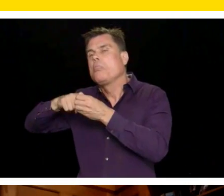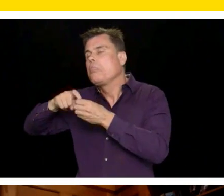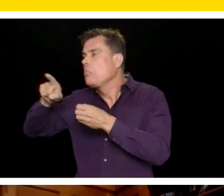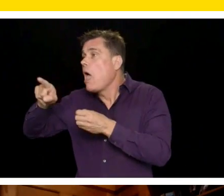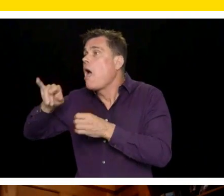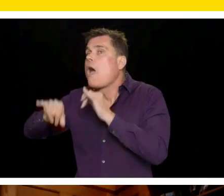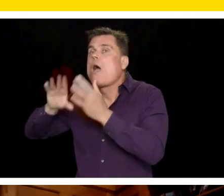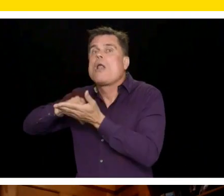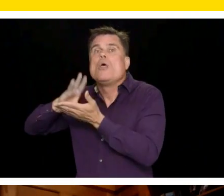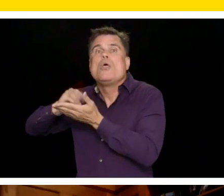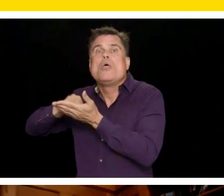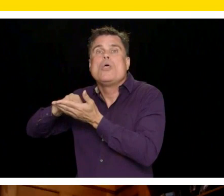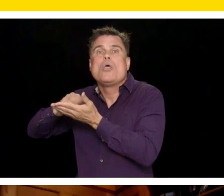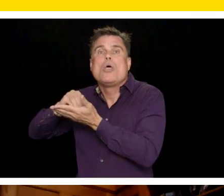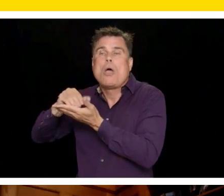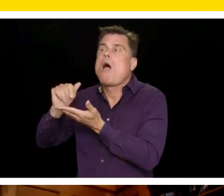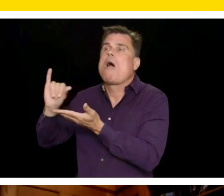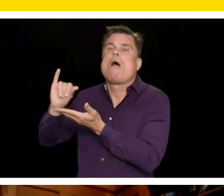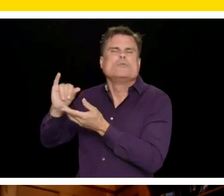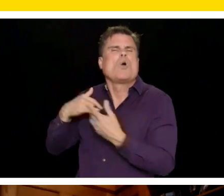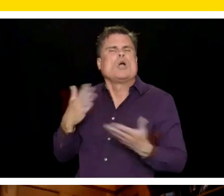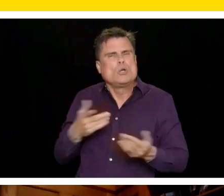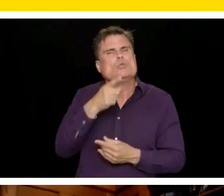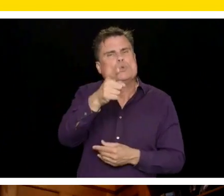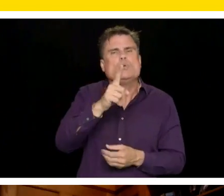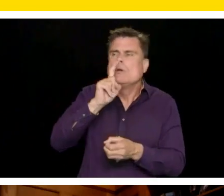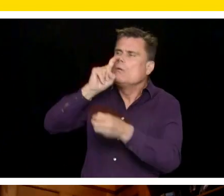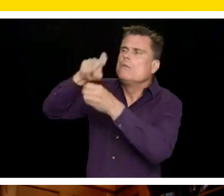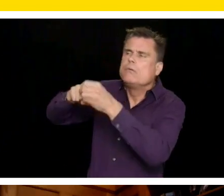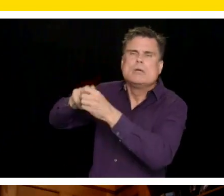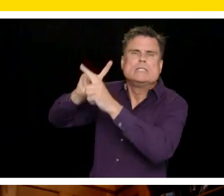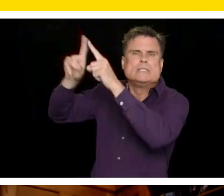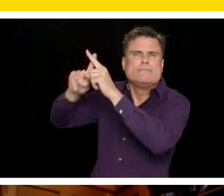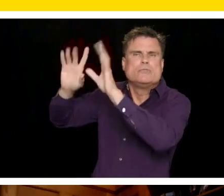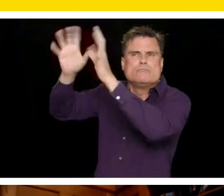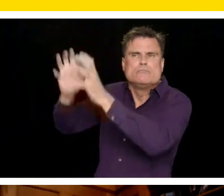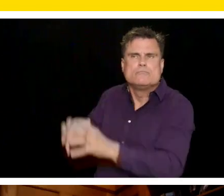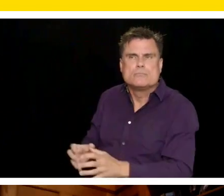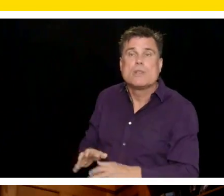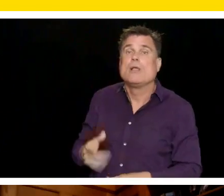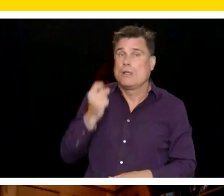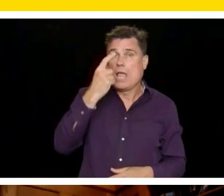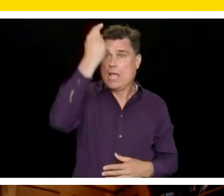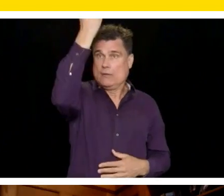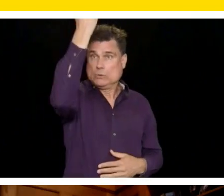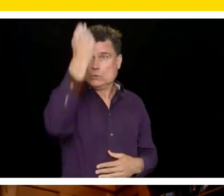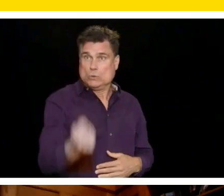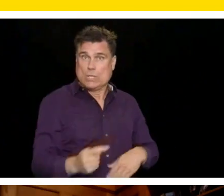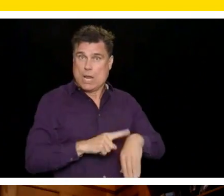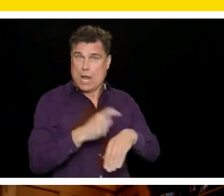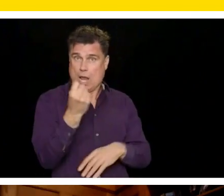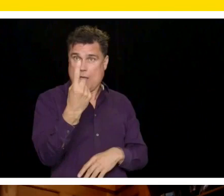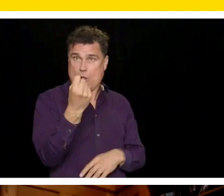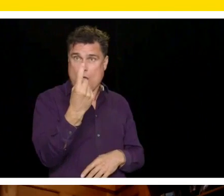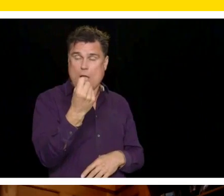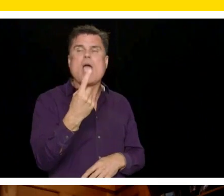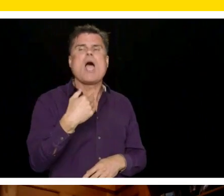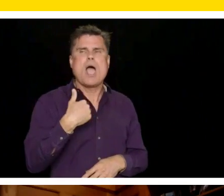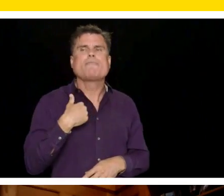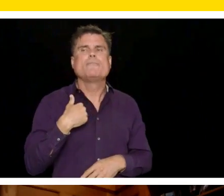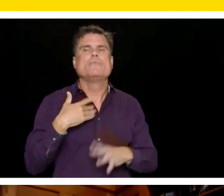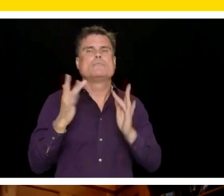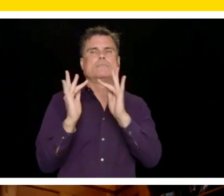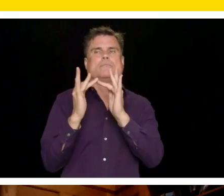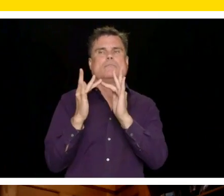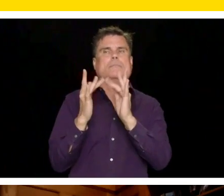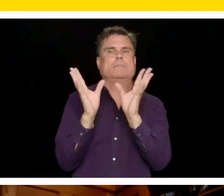at 11 o'clock. Thank you very much to both of you. My next question is, my husband